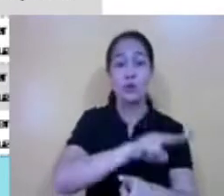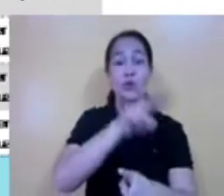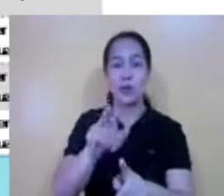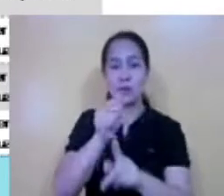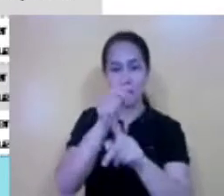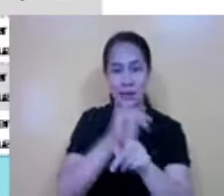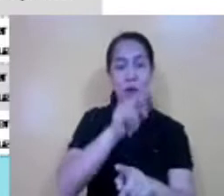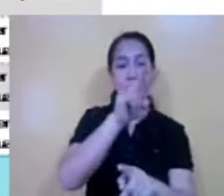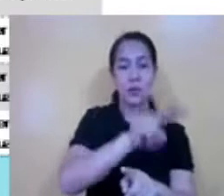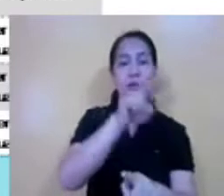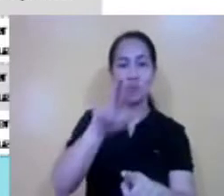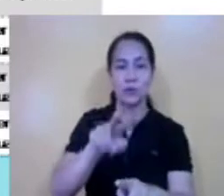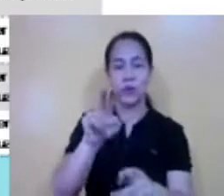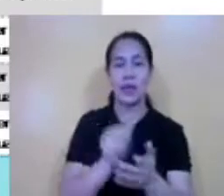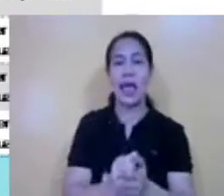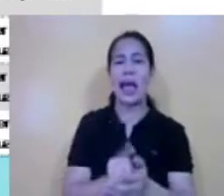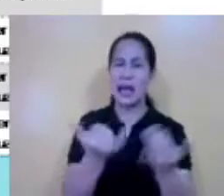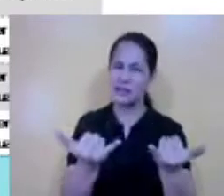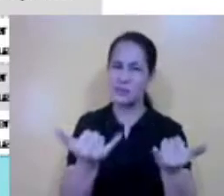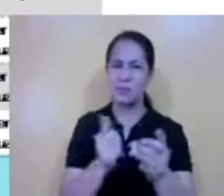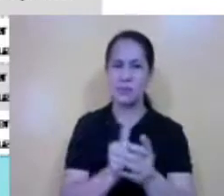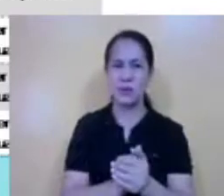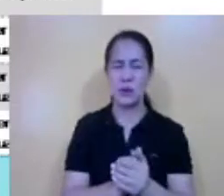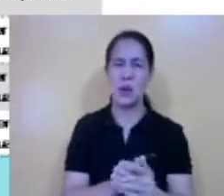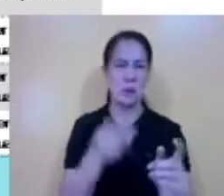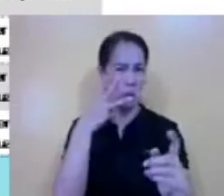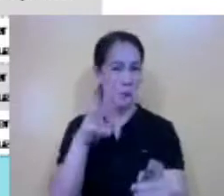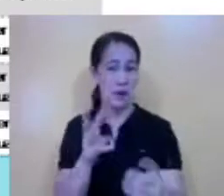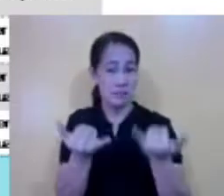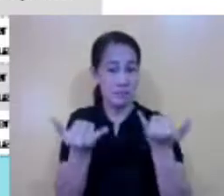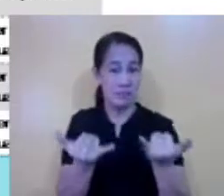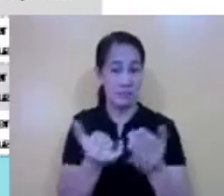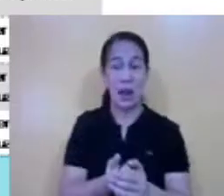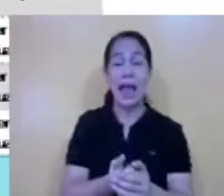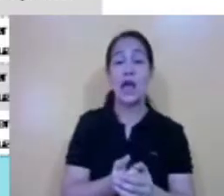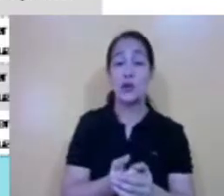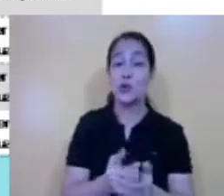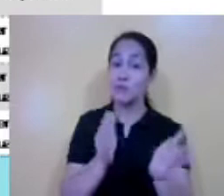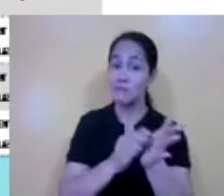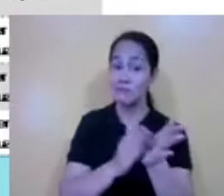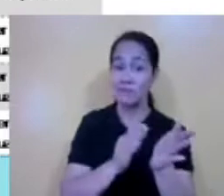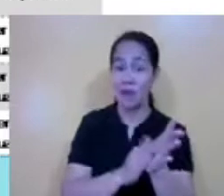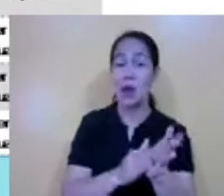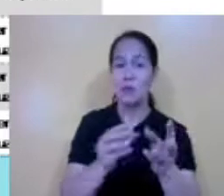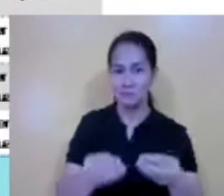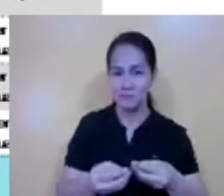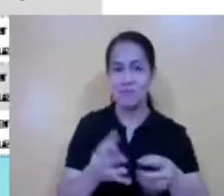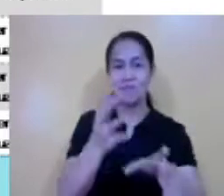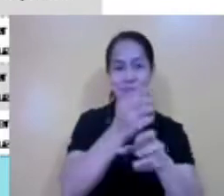So at this point in time, when you are watching this, your respective schools should already be conducting your mid-year review